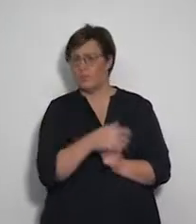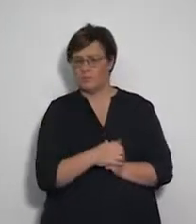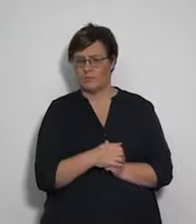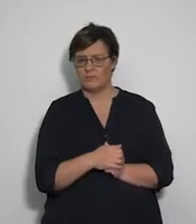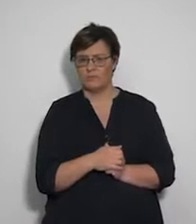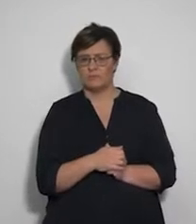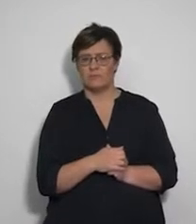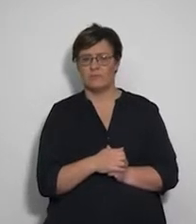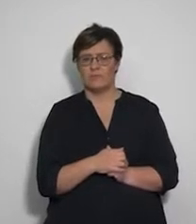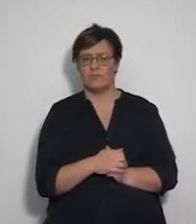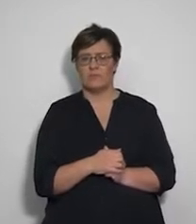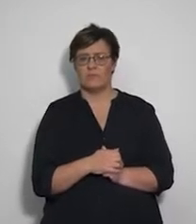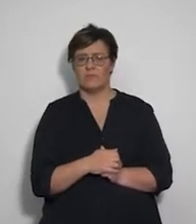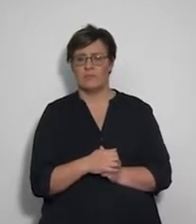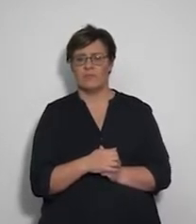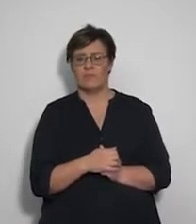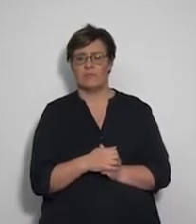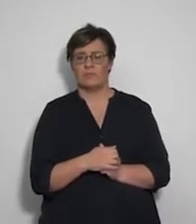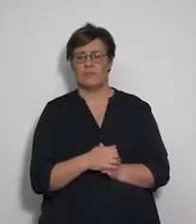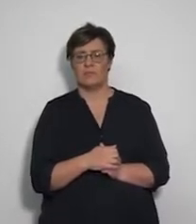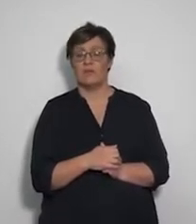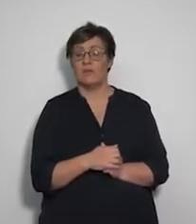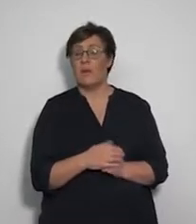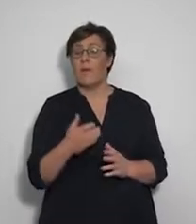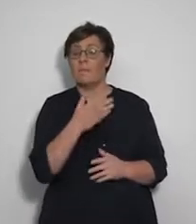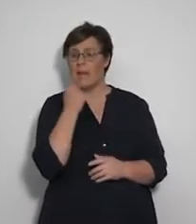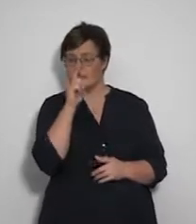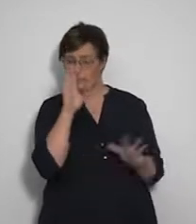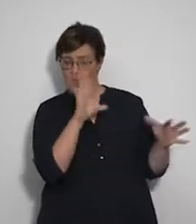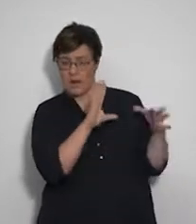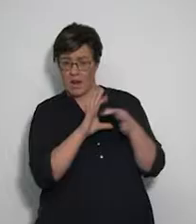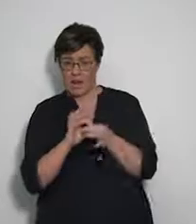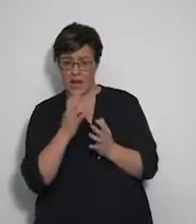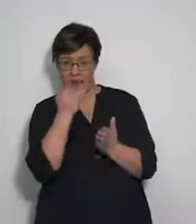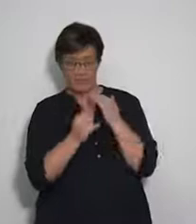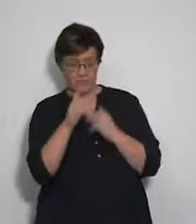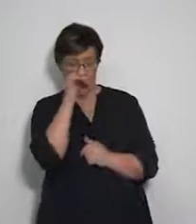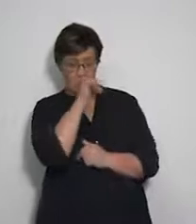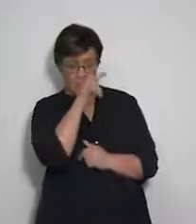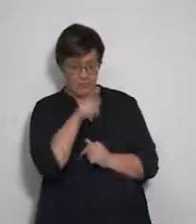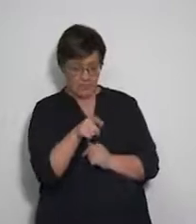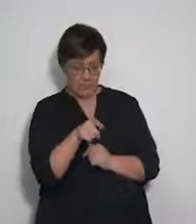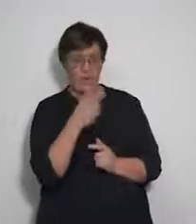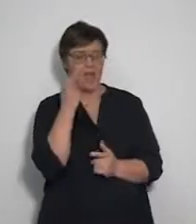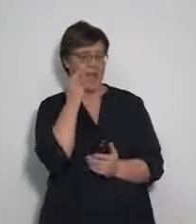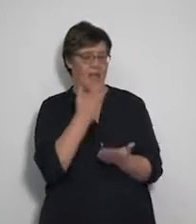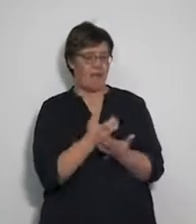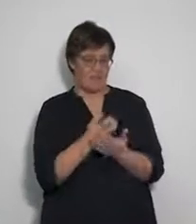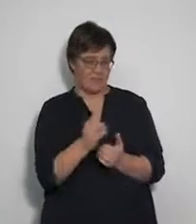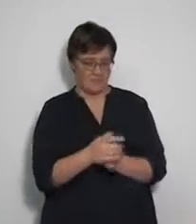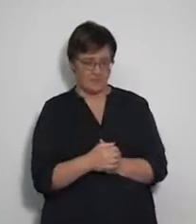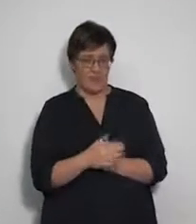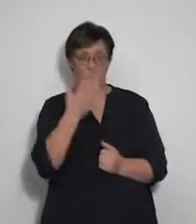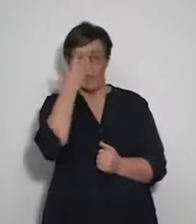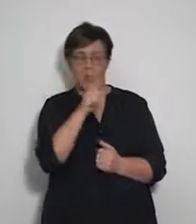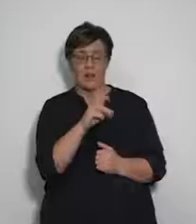specific DNA fingerprinting band? So guys, the best way for us to be able to link an individual to a crime scene is to have evidence.